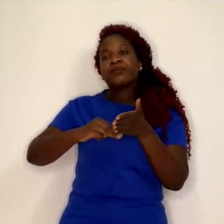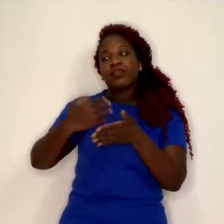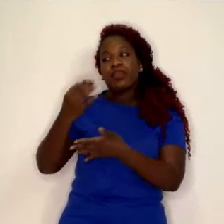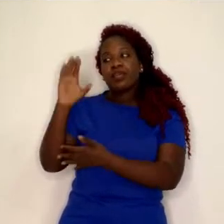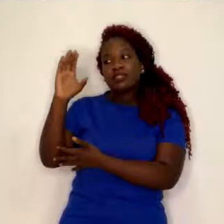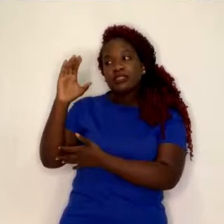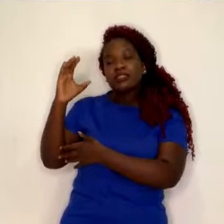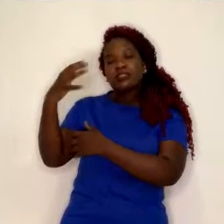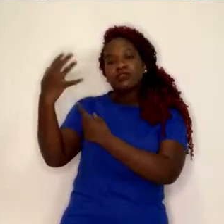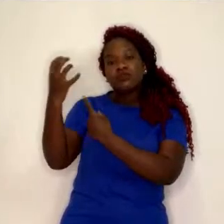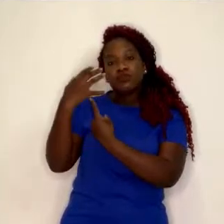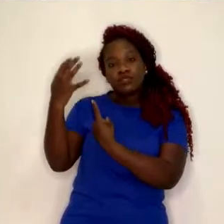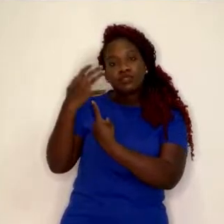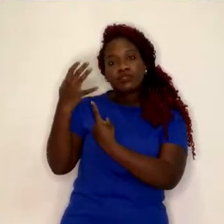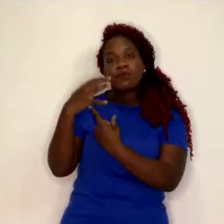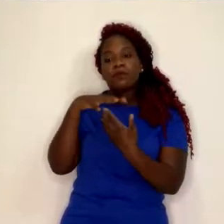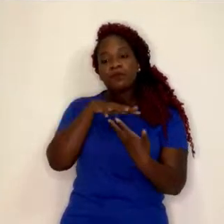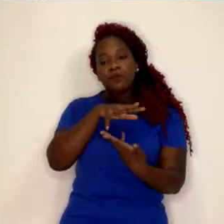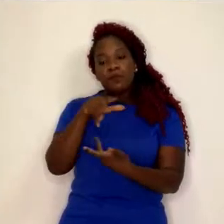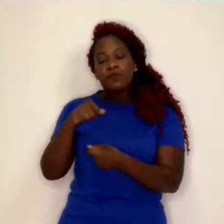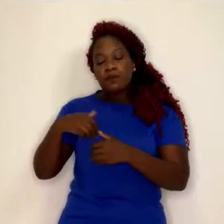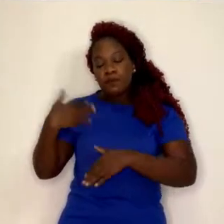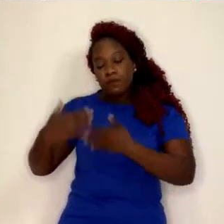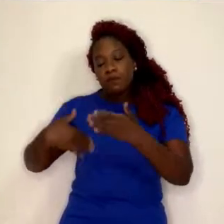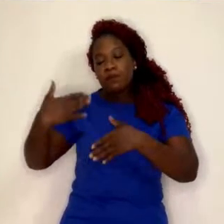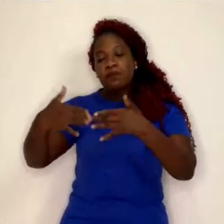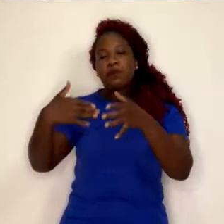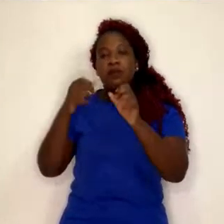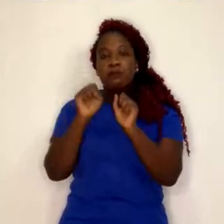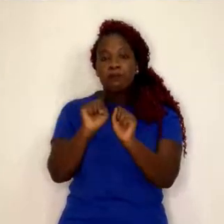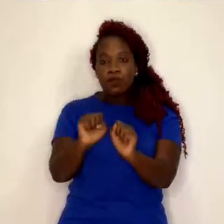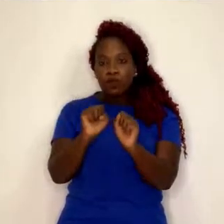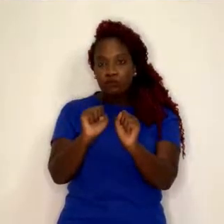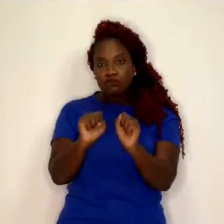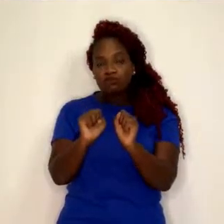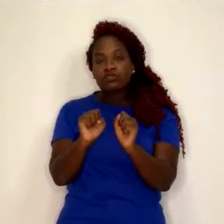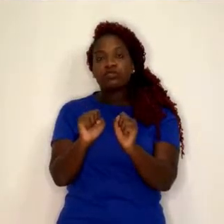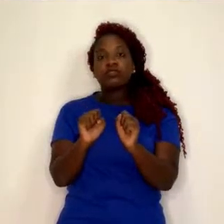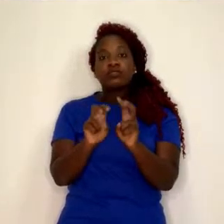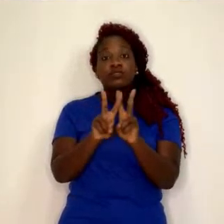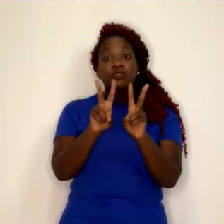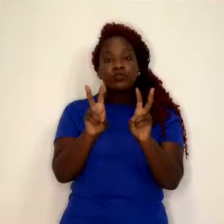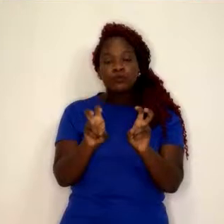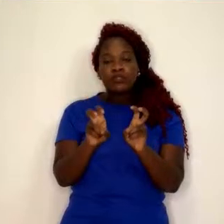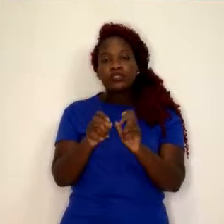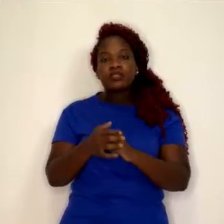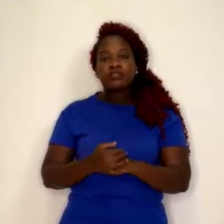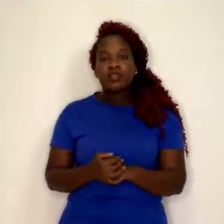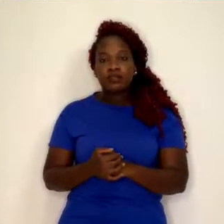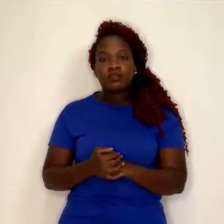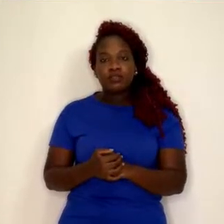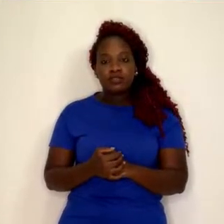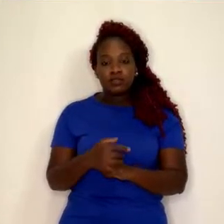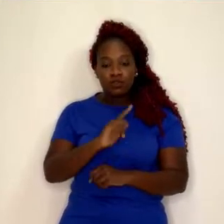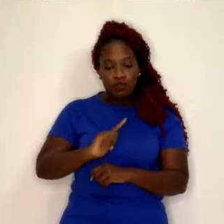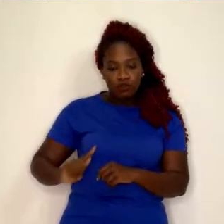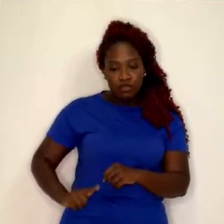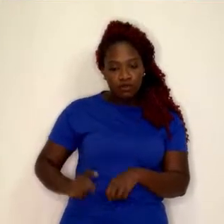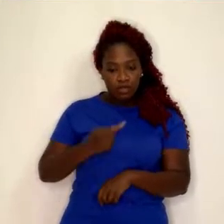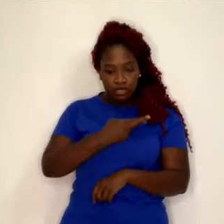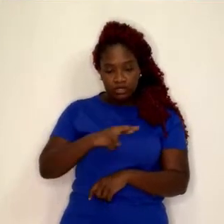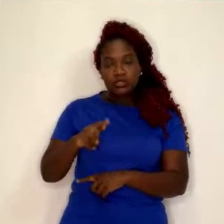has brought to the world and that it may advance. The issue of